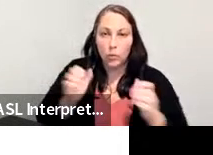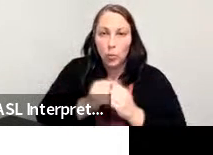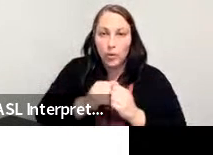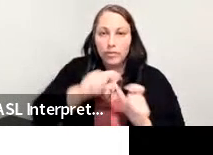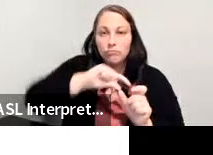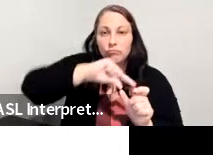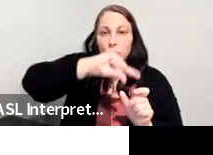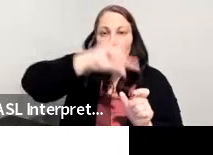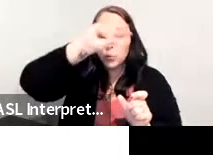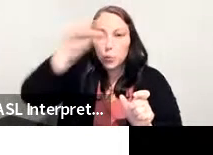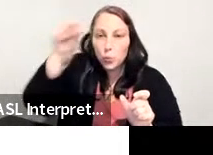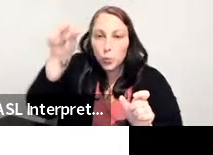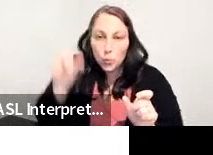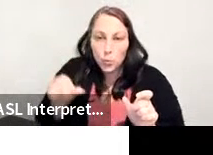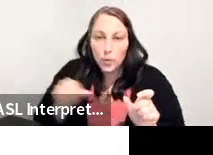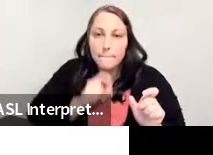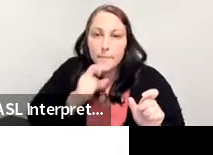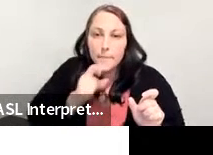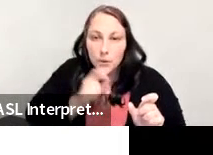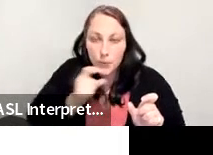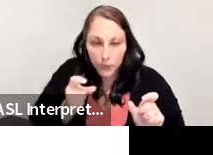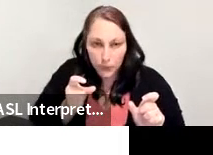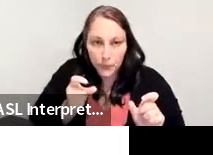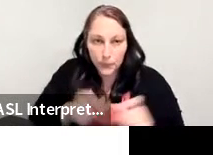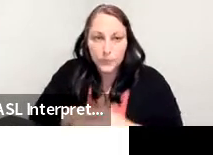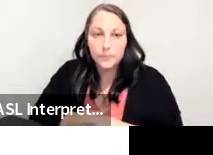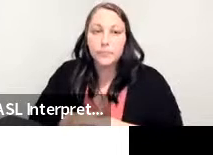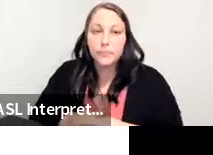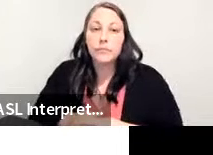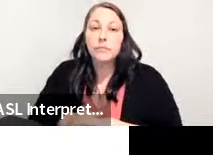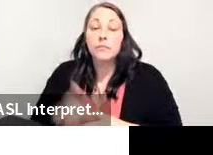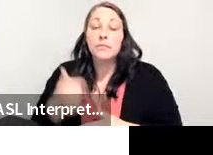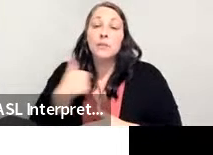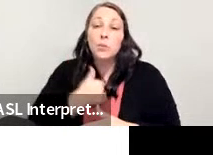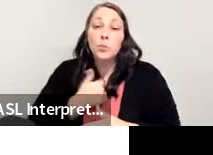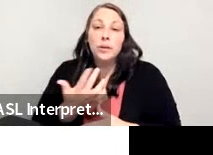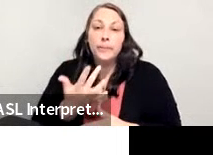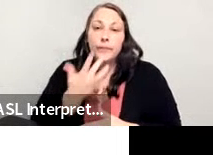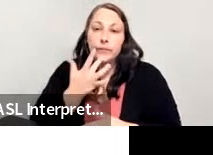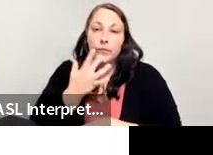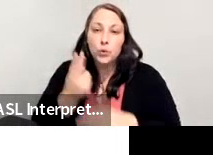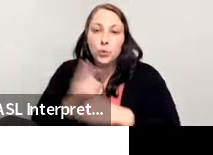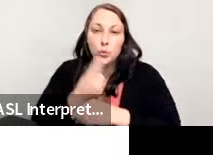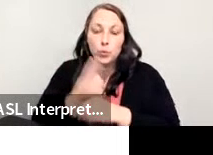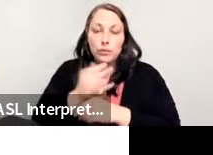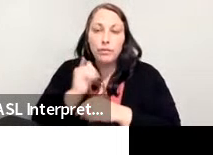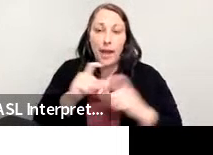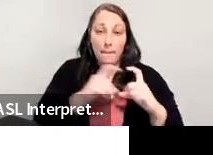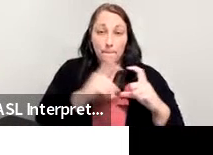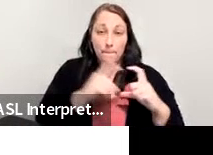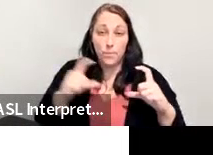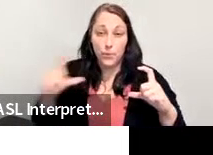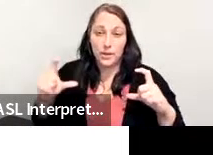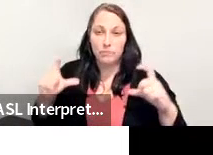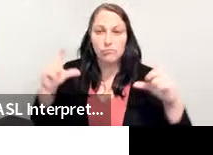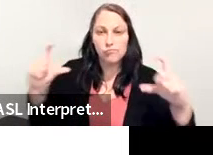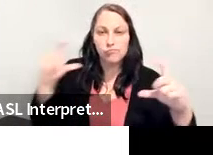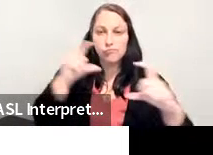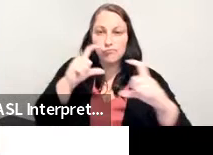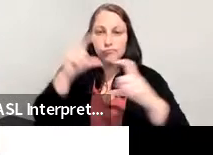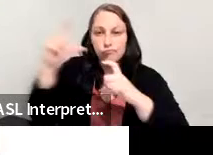very interested in using the brick in a unique pattern, and those are things that we're still